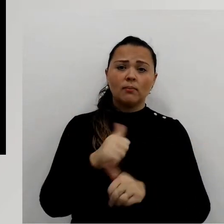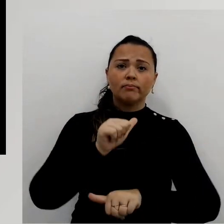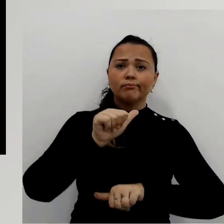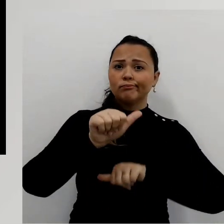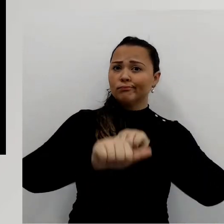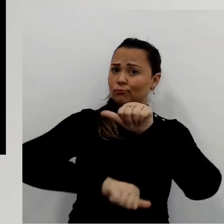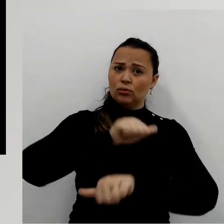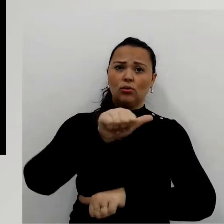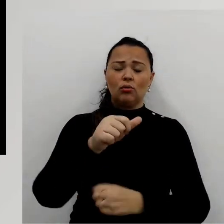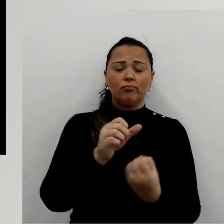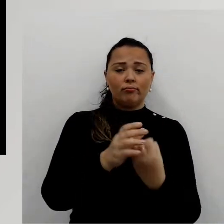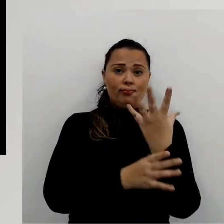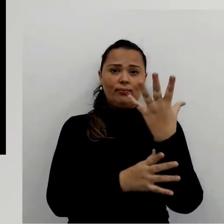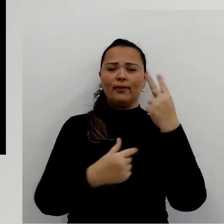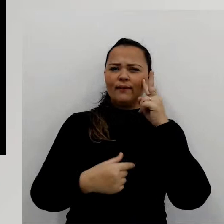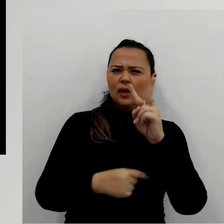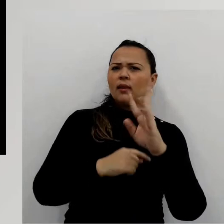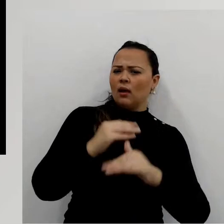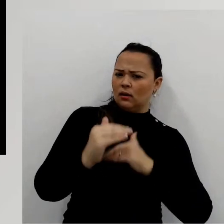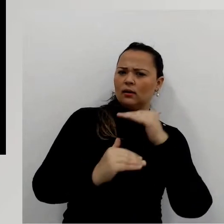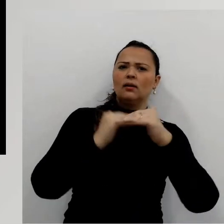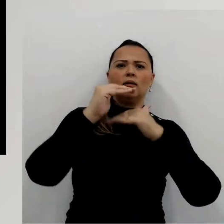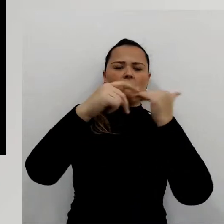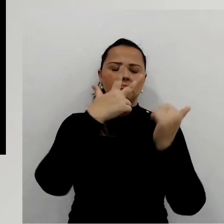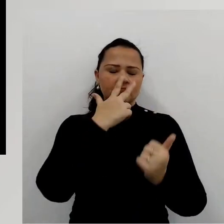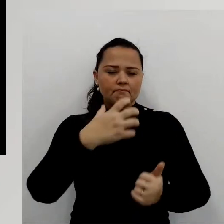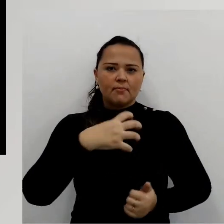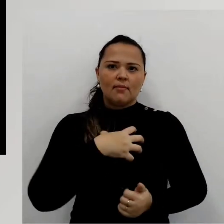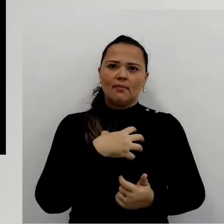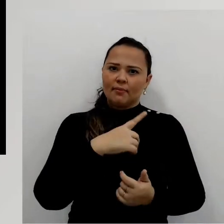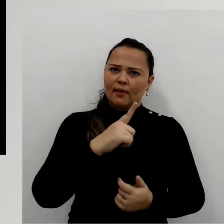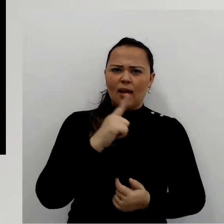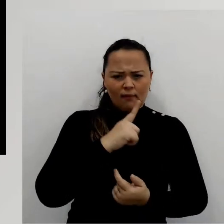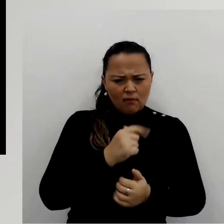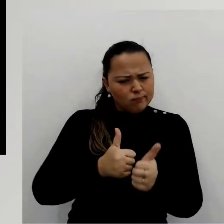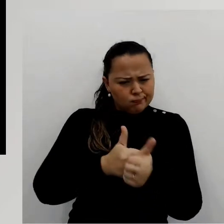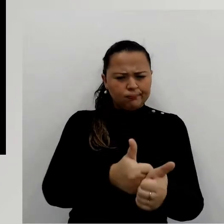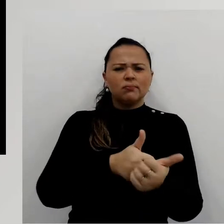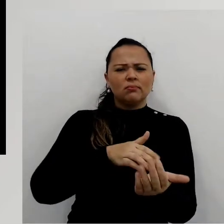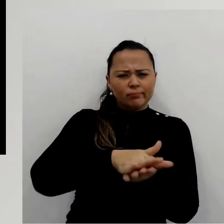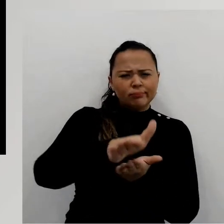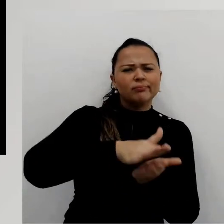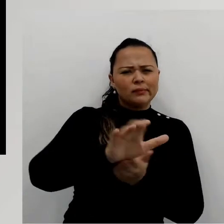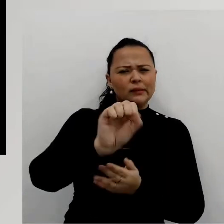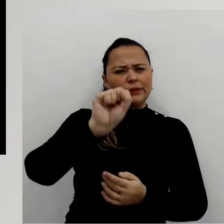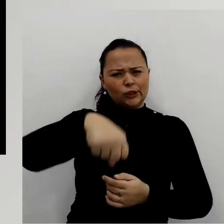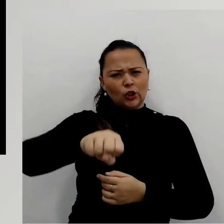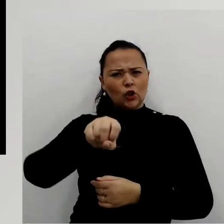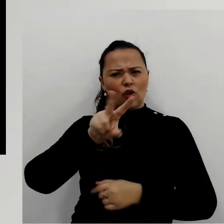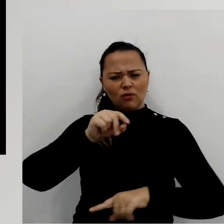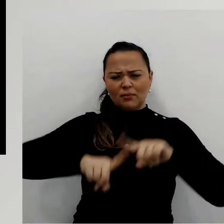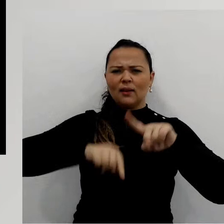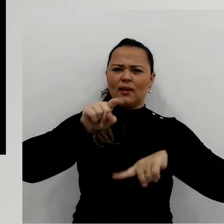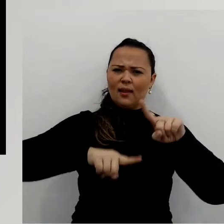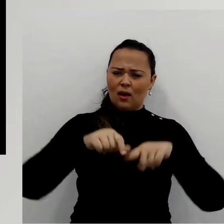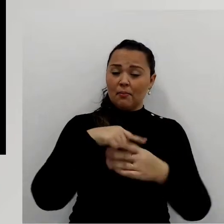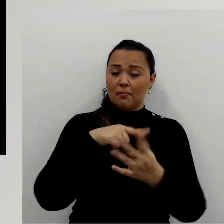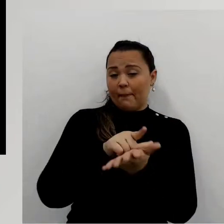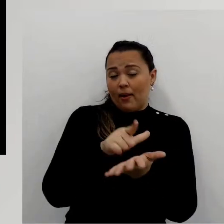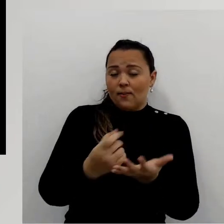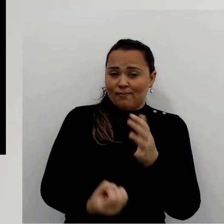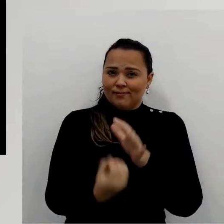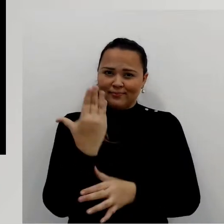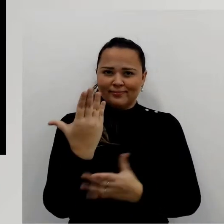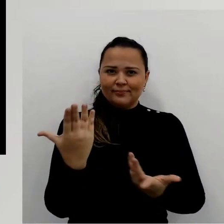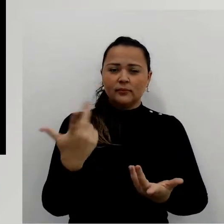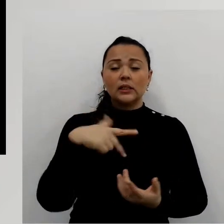today. We're moving ahead with printing on all these new materials besides paper. So if we look at the future, we